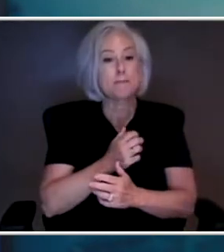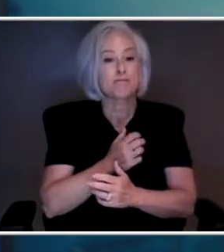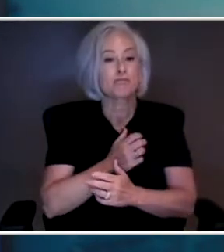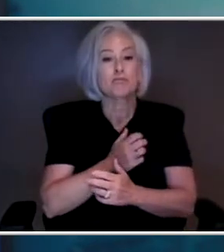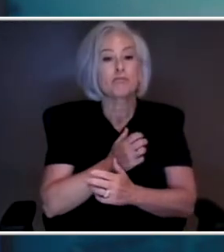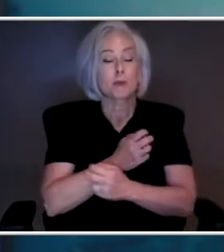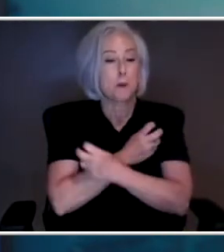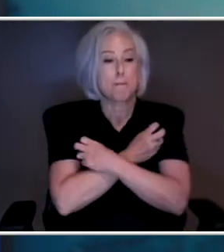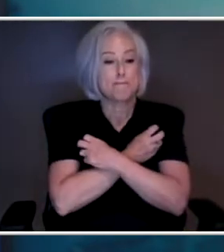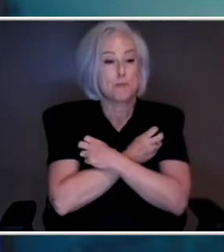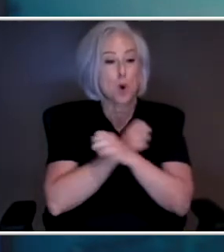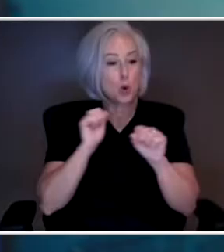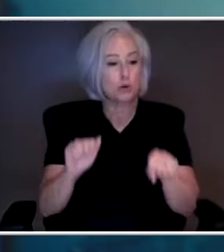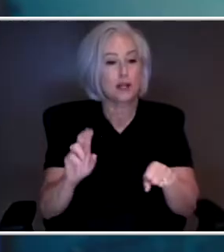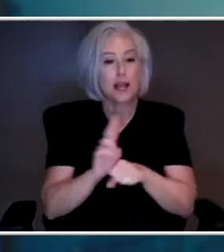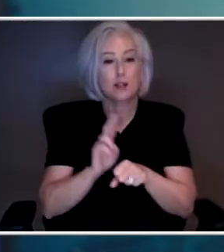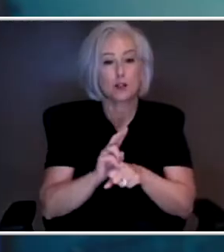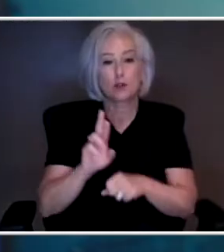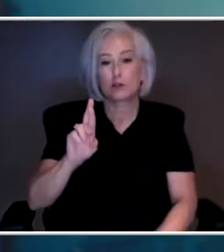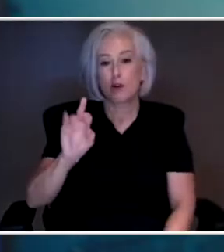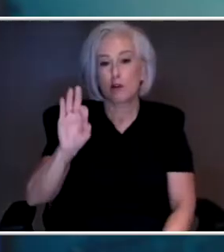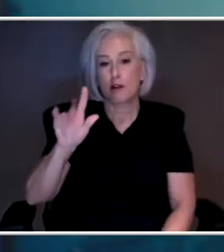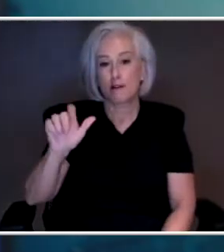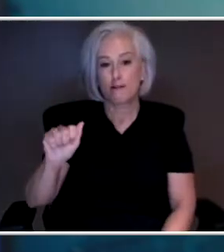technology on. How new is it?